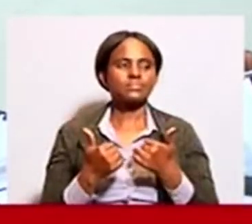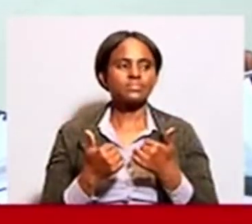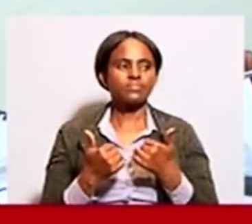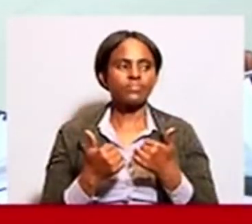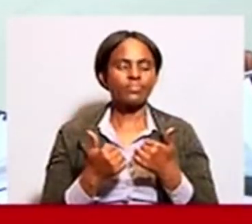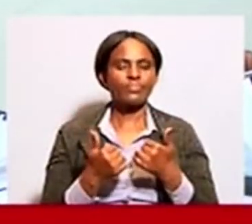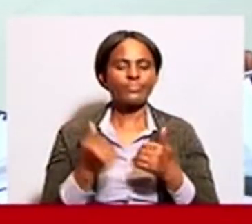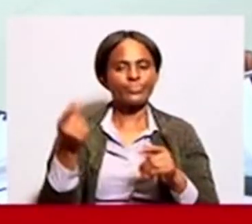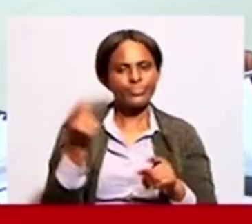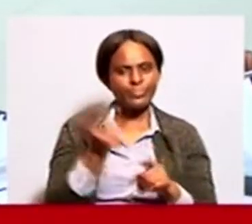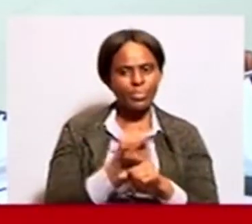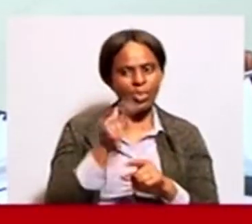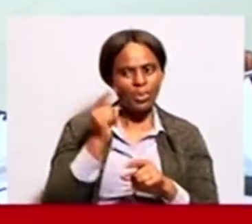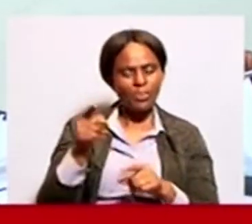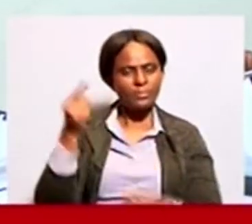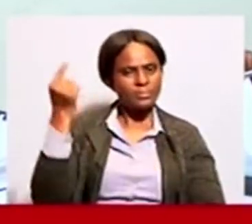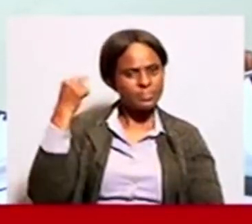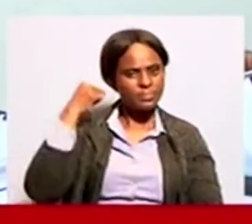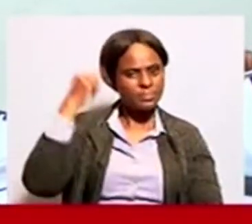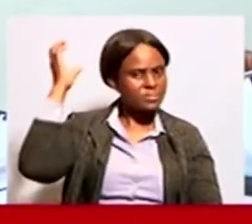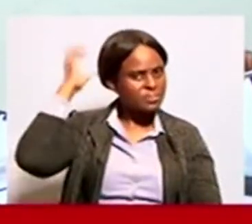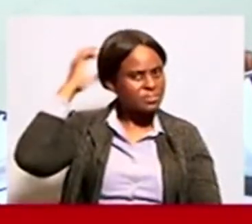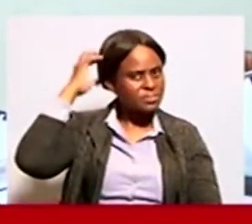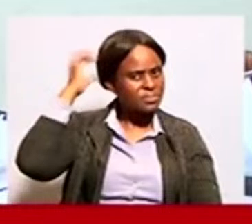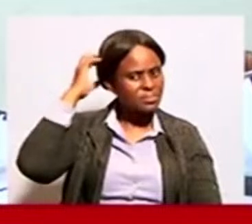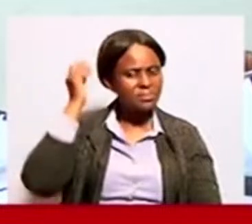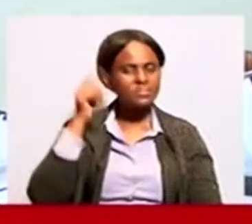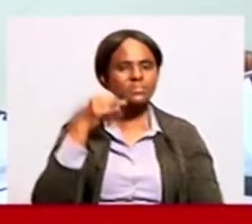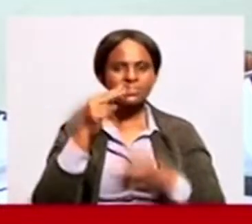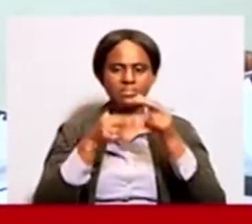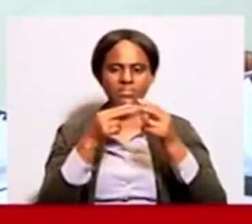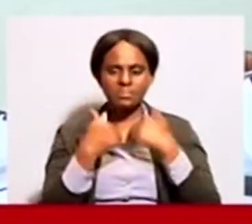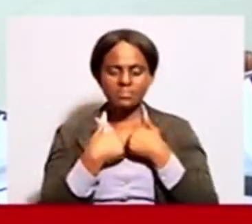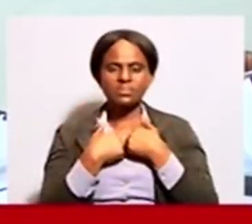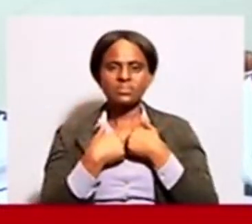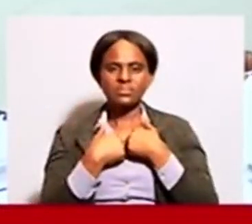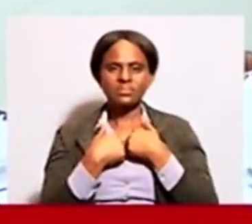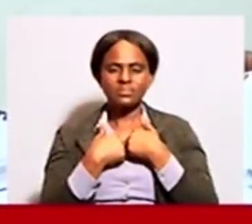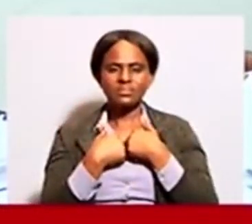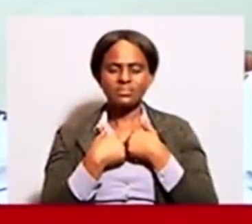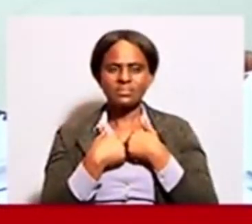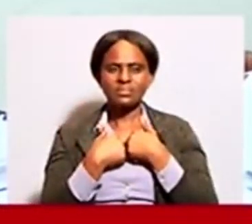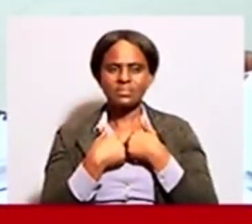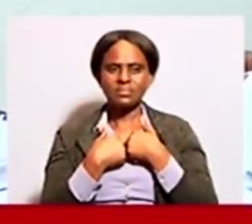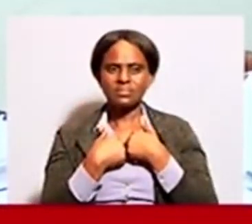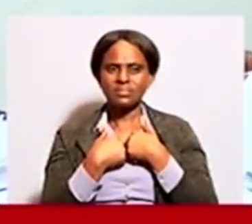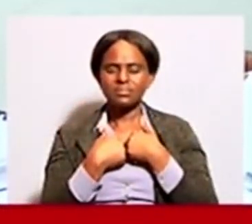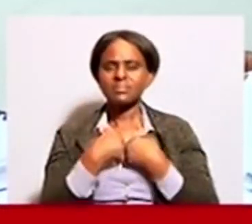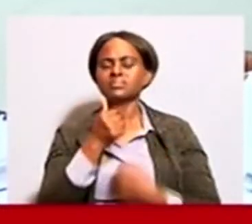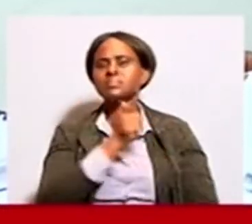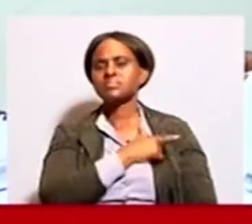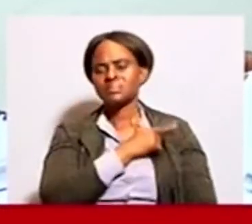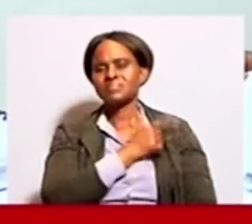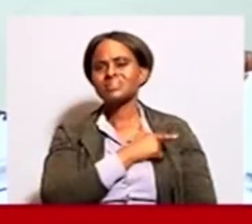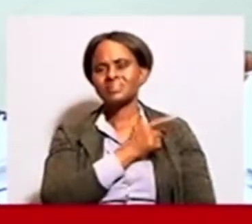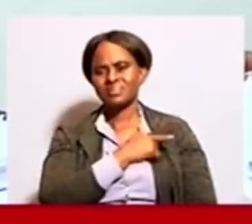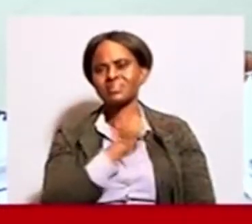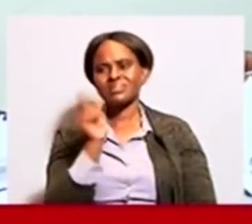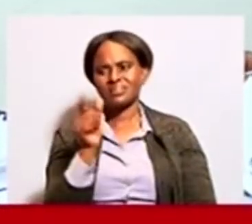is coming at the back of our minds is that there is laissez-faire towards